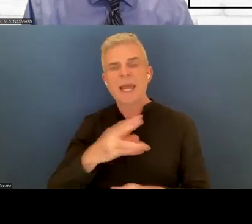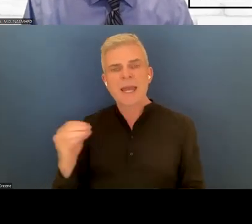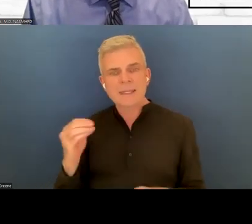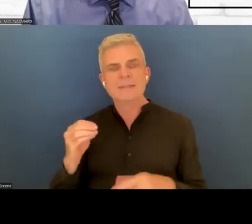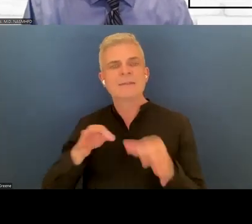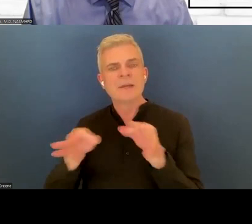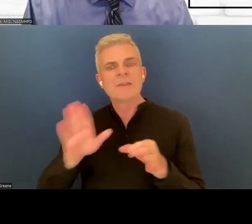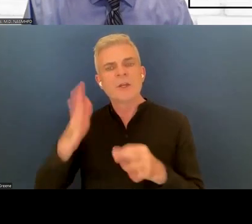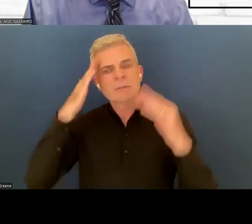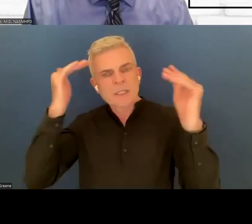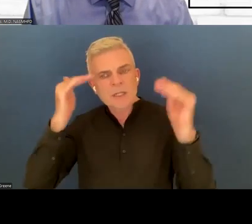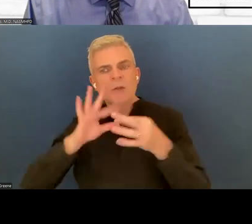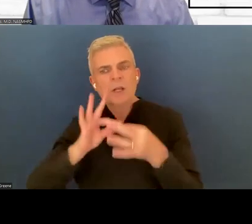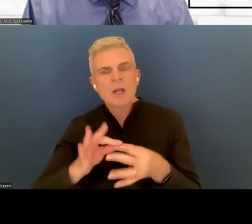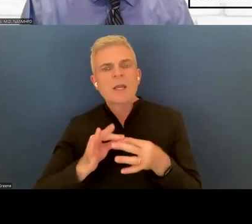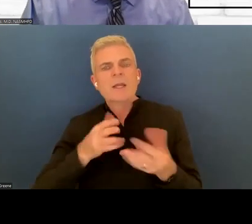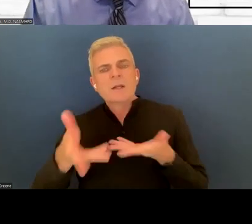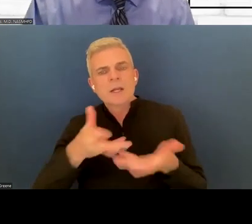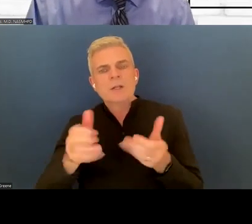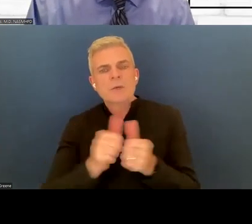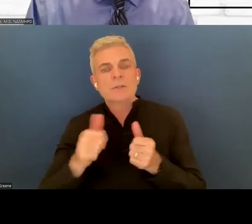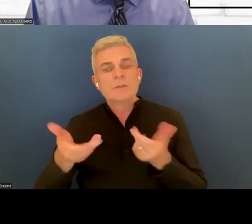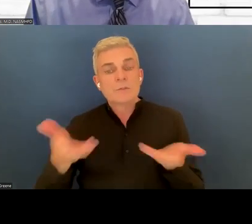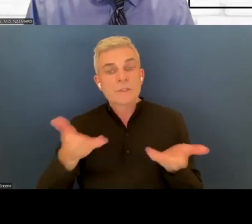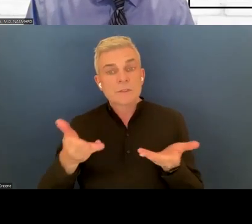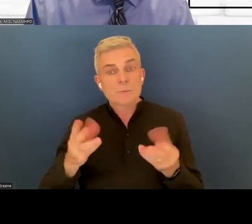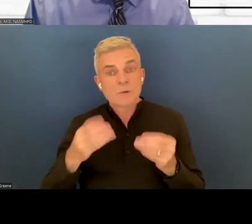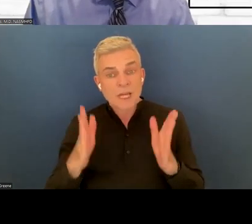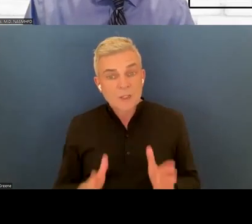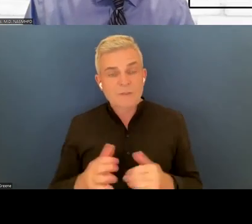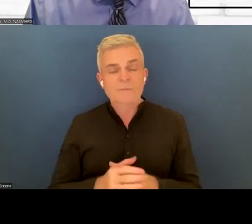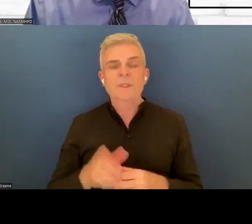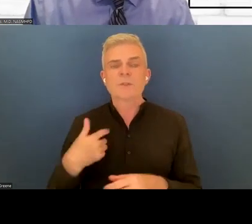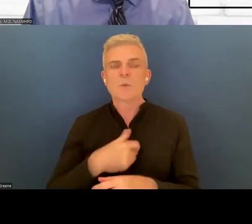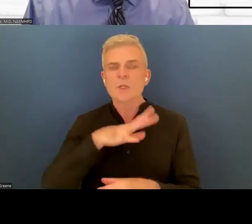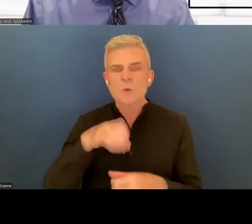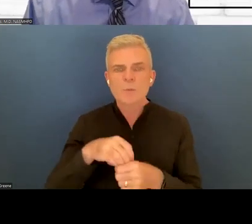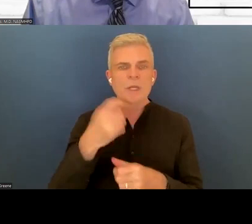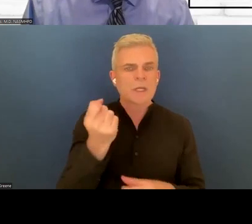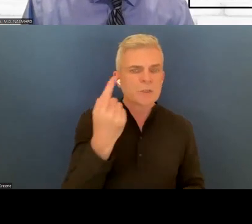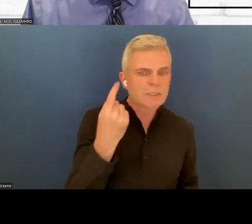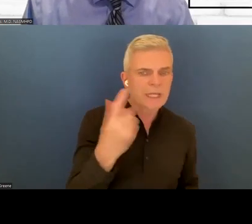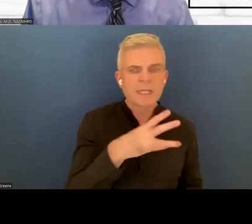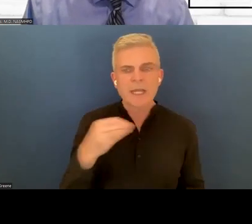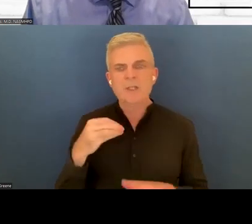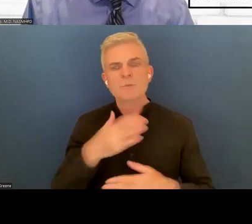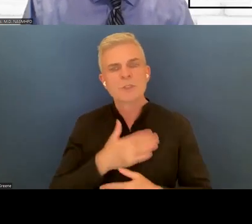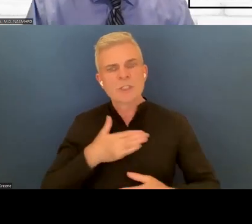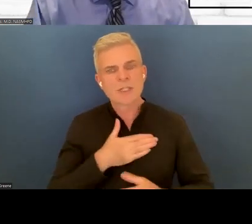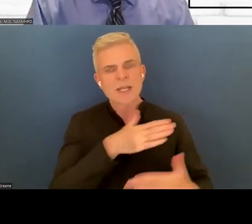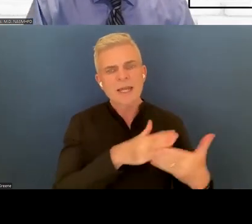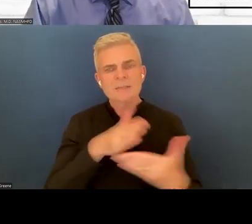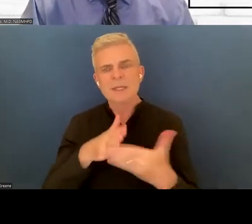regarding interactions with service providers. So when we incorporate understanding and appreciation for aspects of various